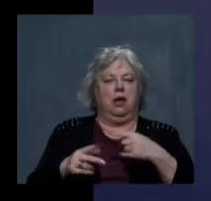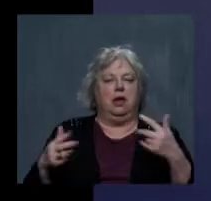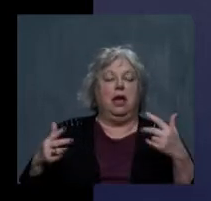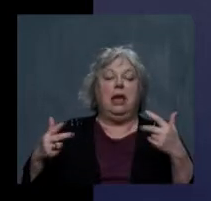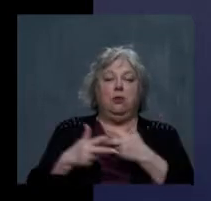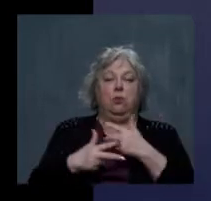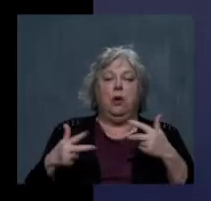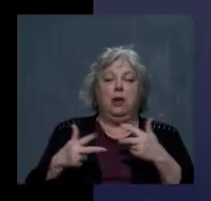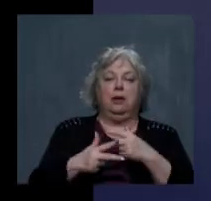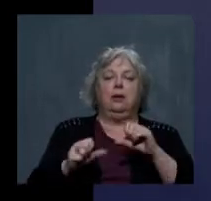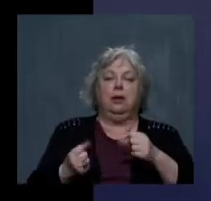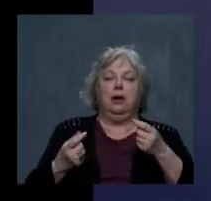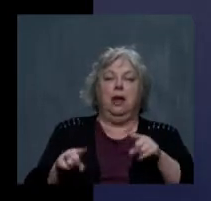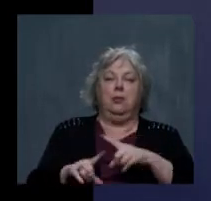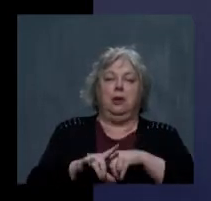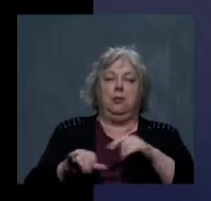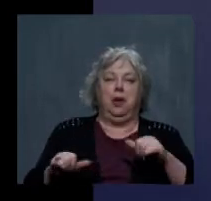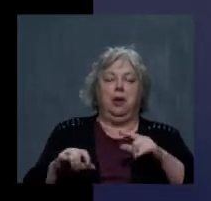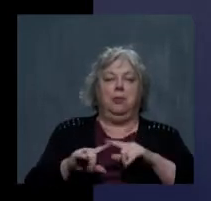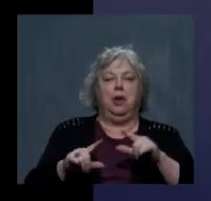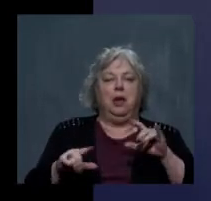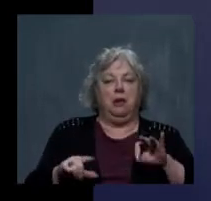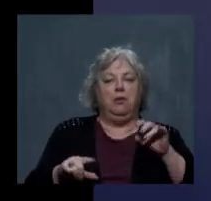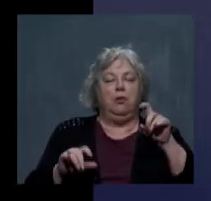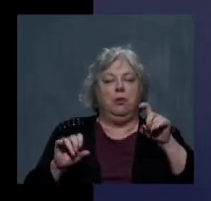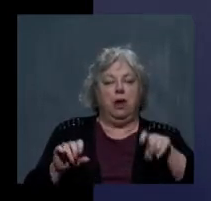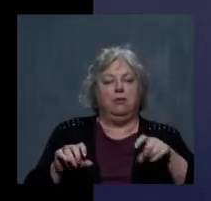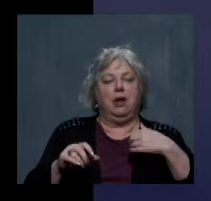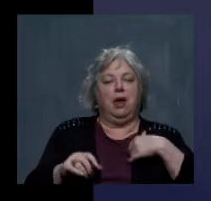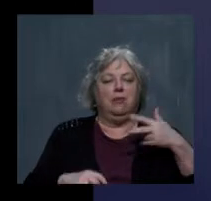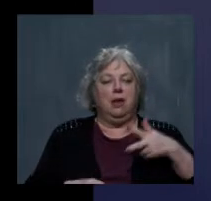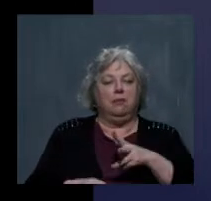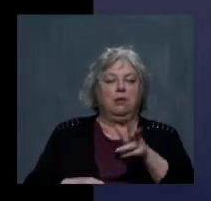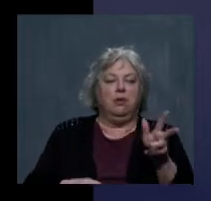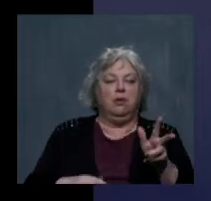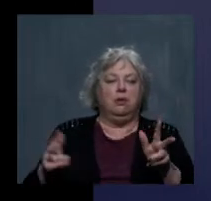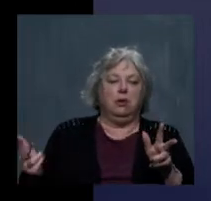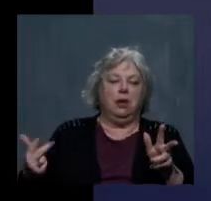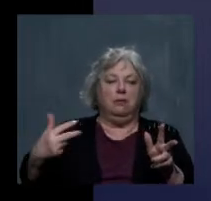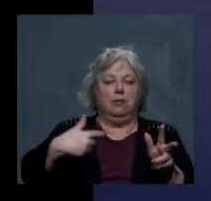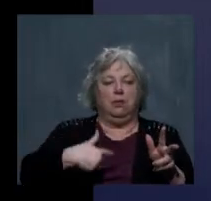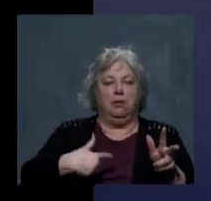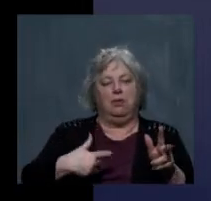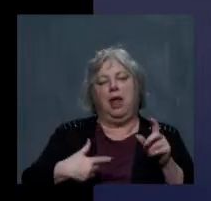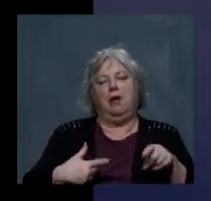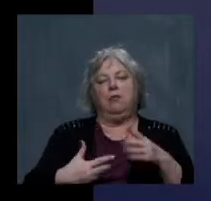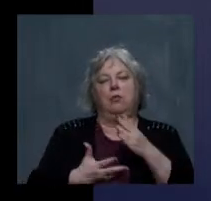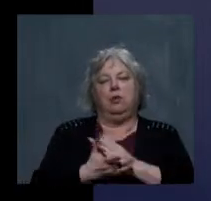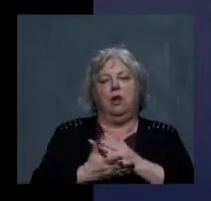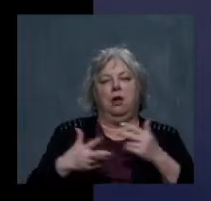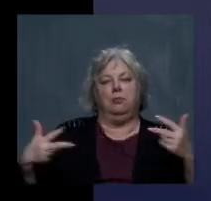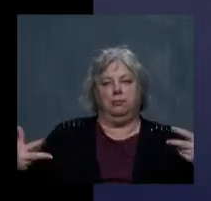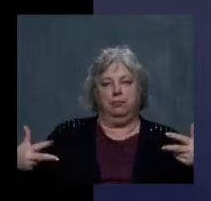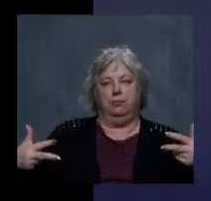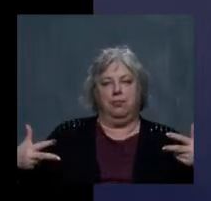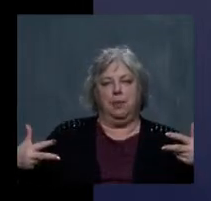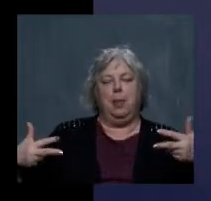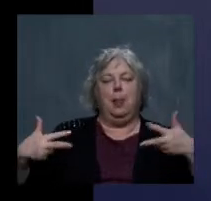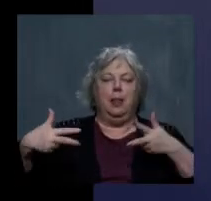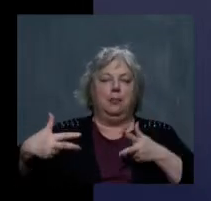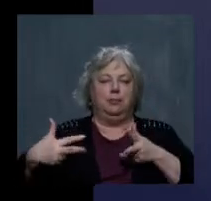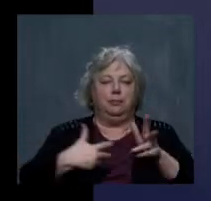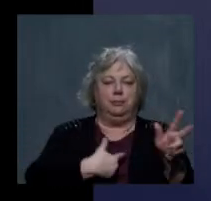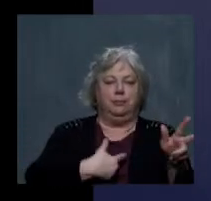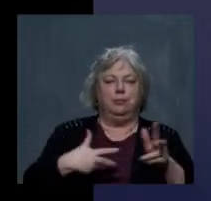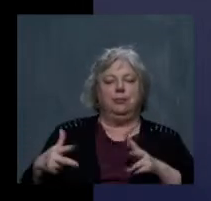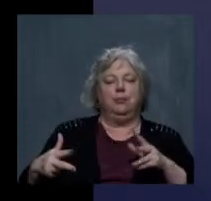time. But when you have left turns, you have to stop the other directions. And as you see in the subsequent